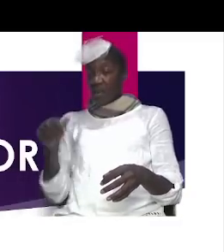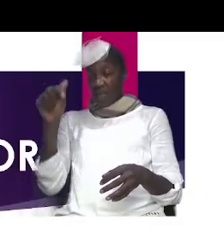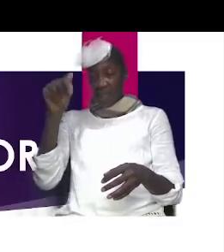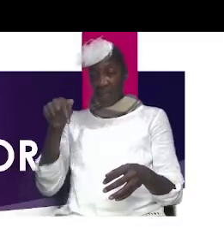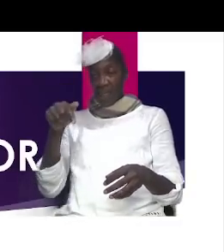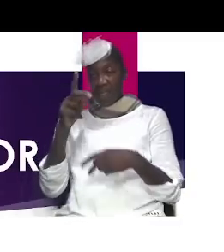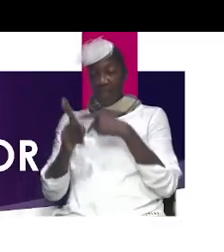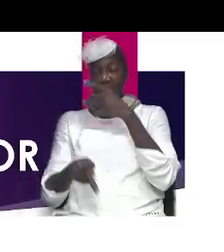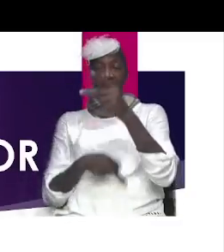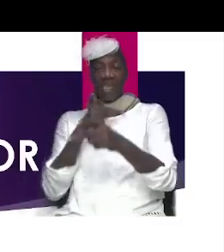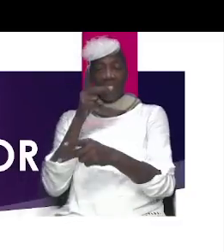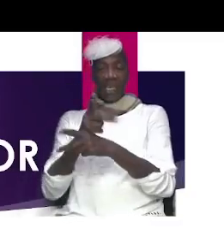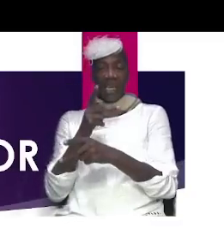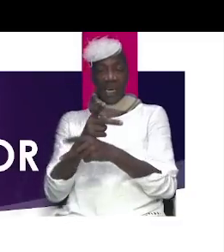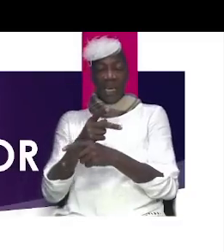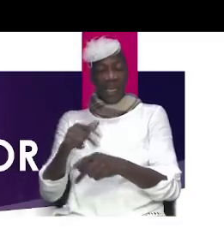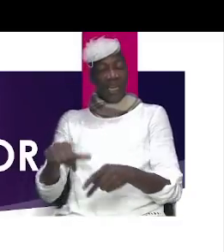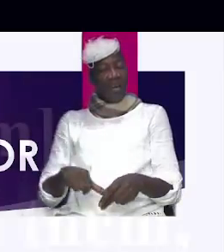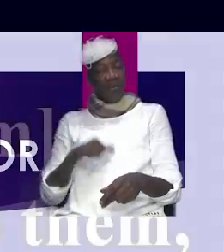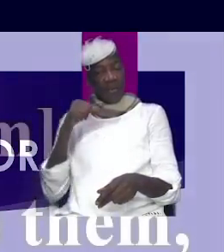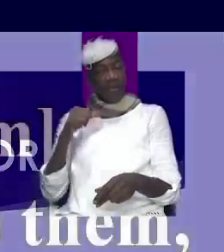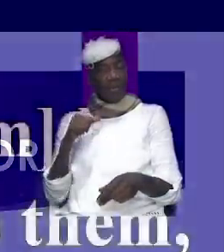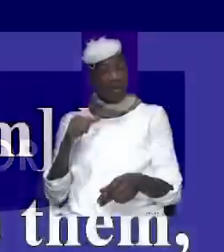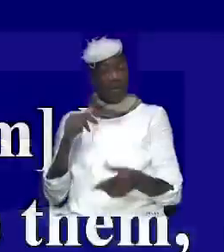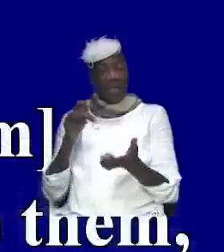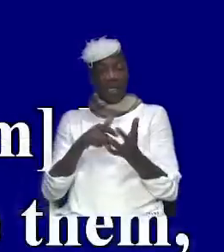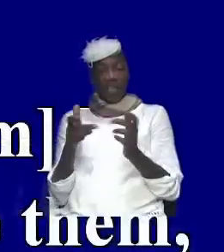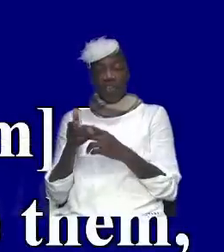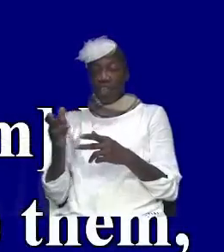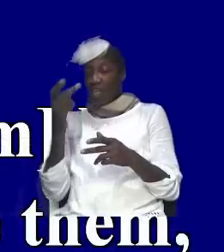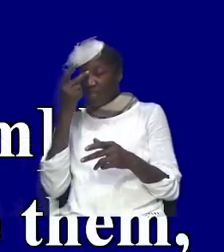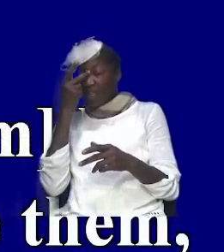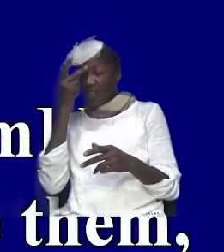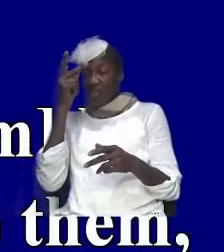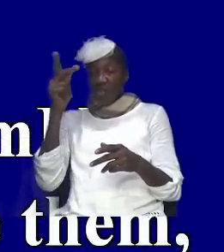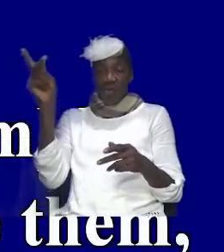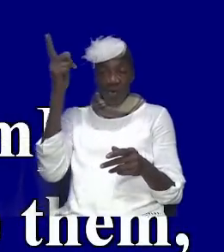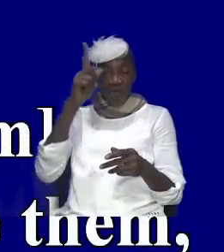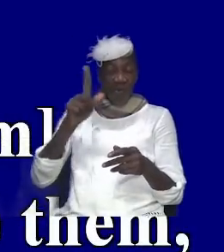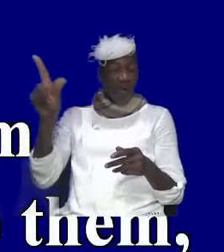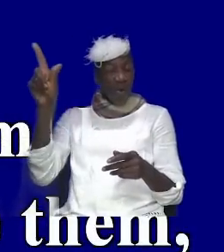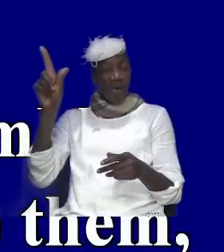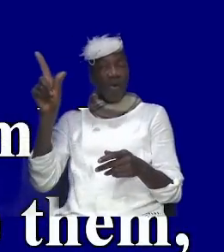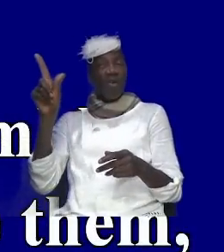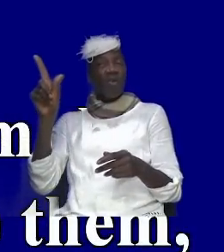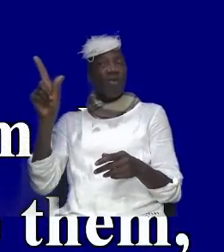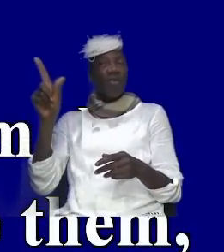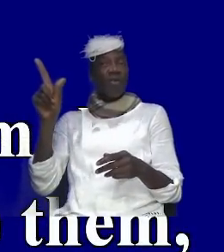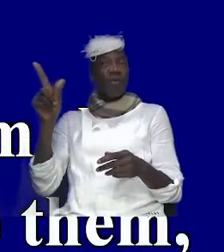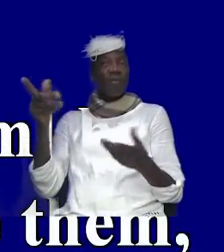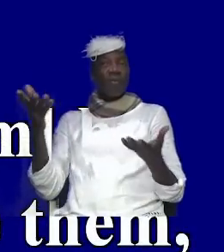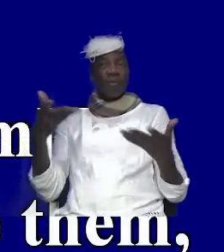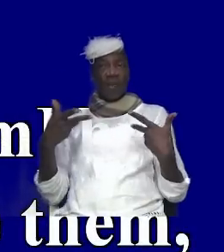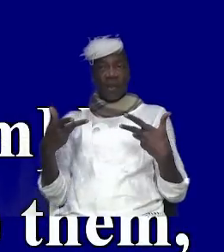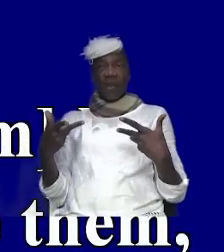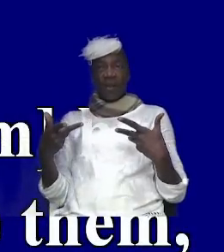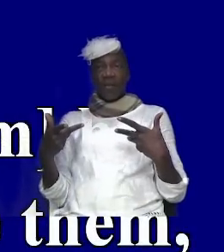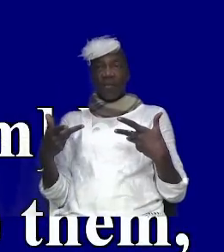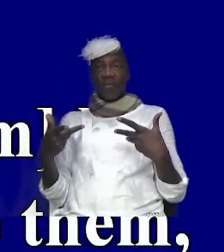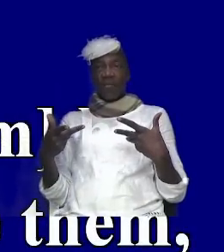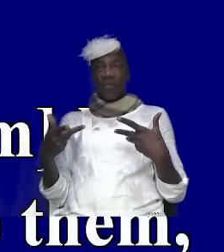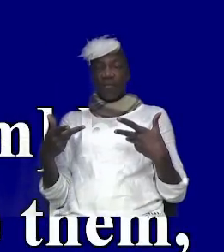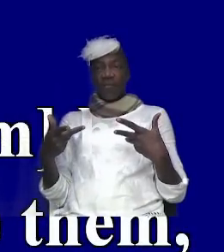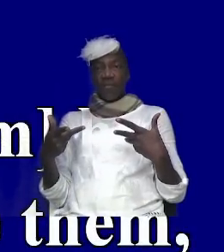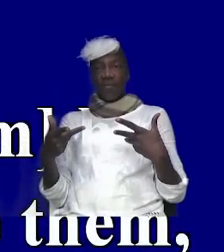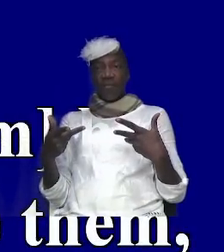the kind of attitude, this is what I will be looking out for. And I'm giving us a hint here. So here is the scripture, St. Mark